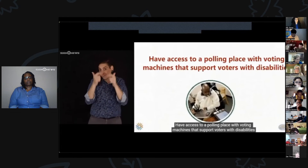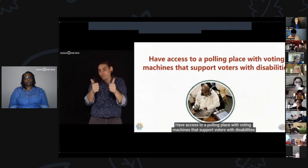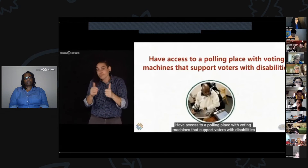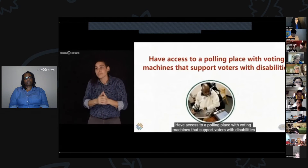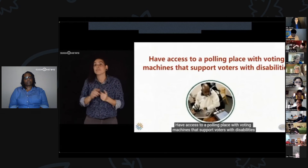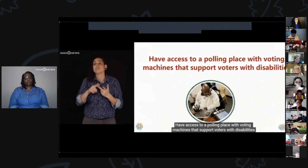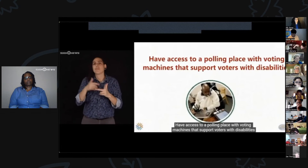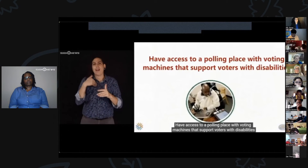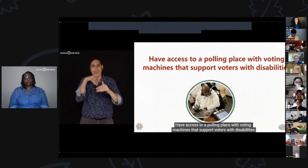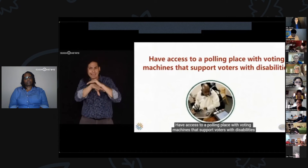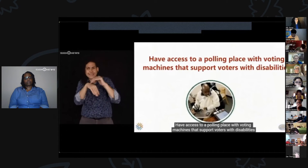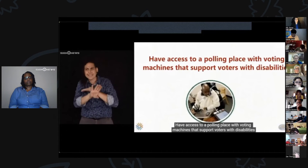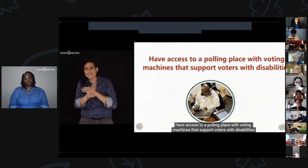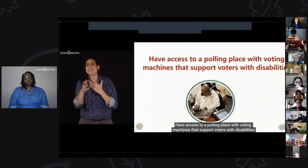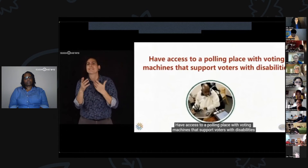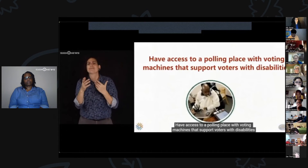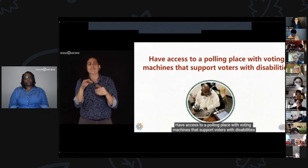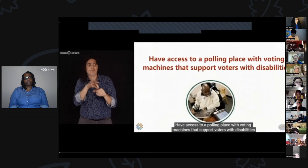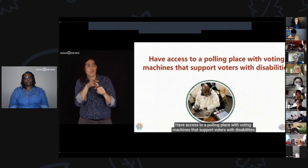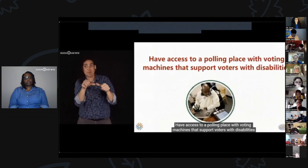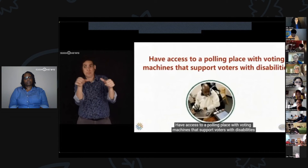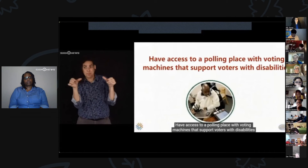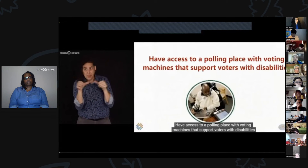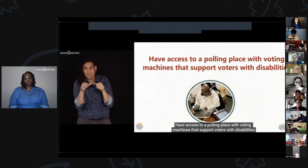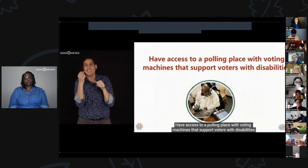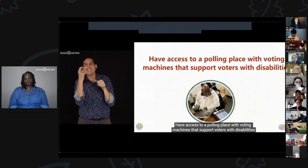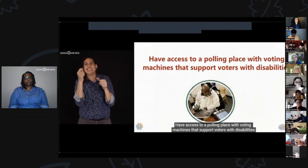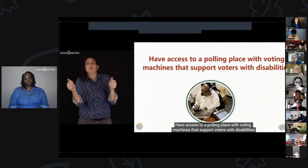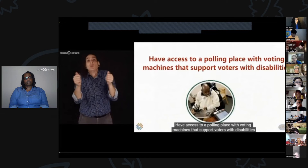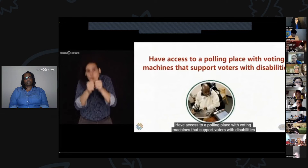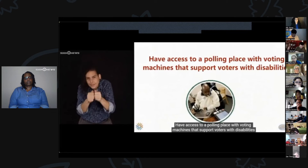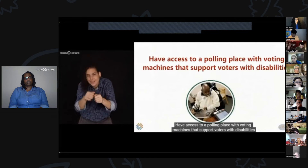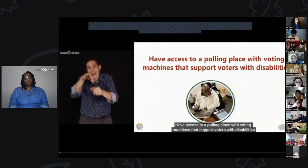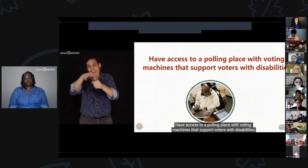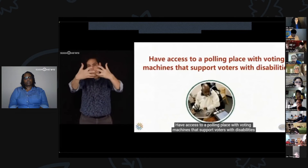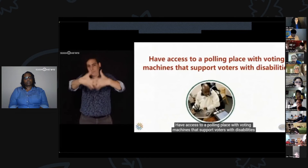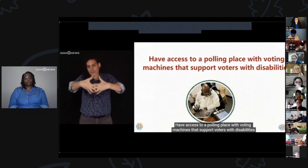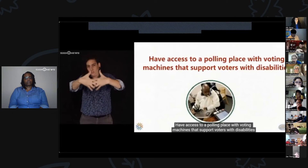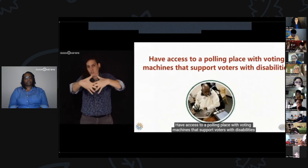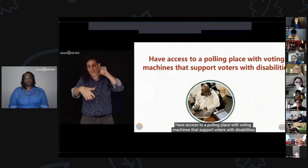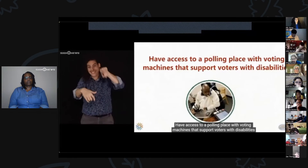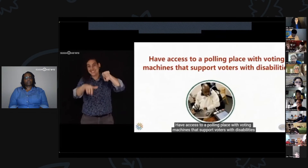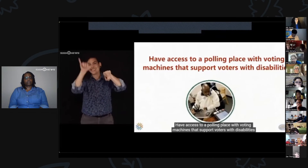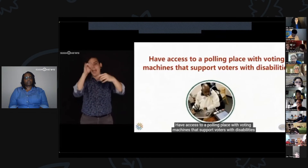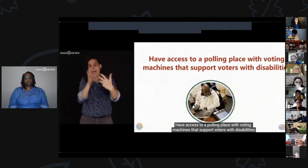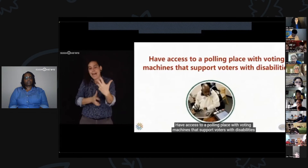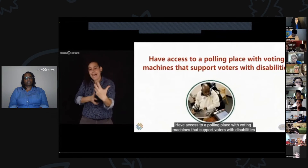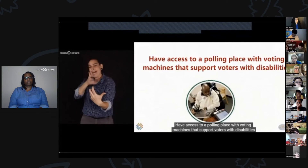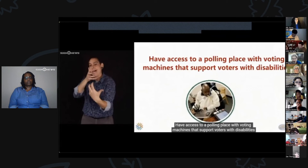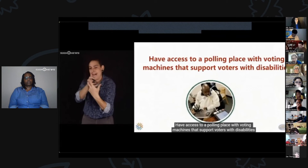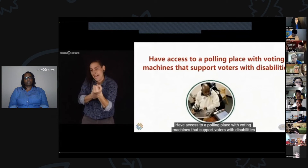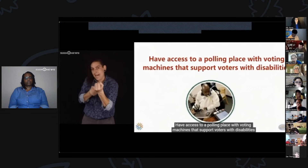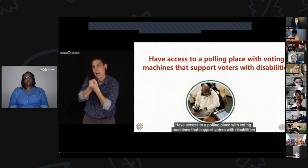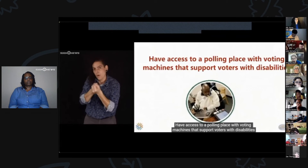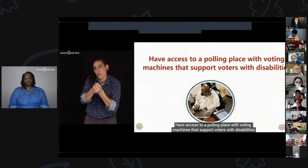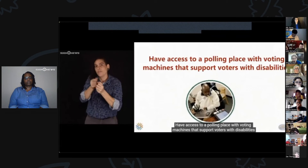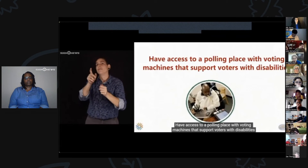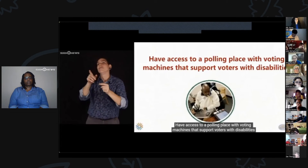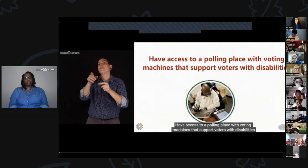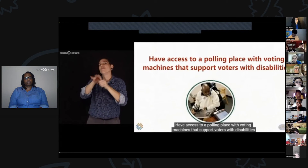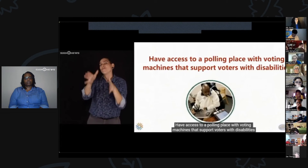have access to a polling place with voting machines that